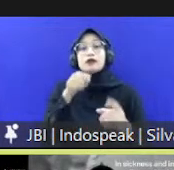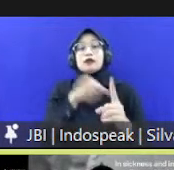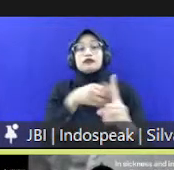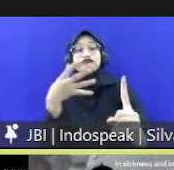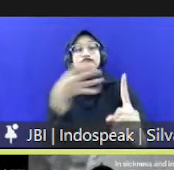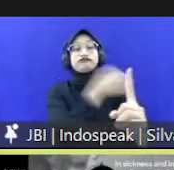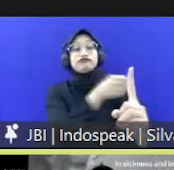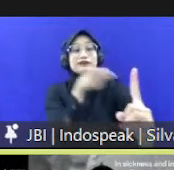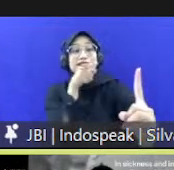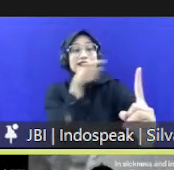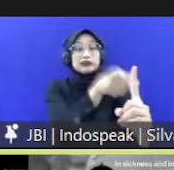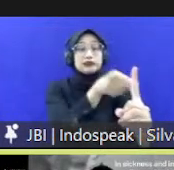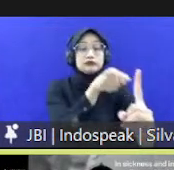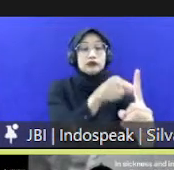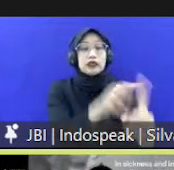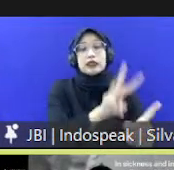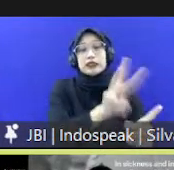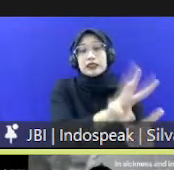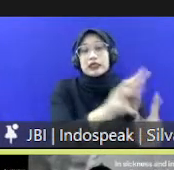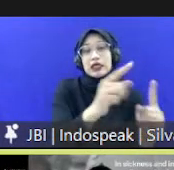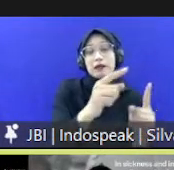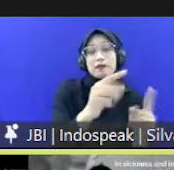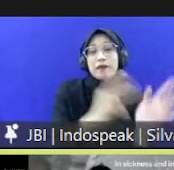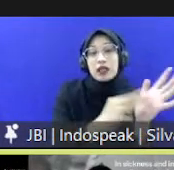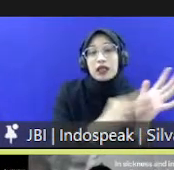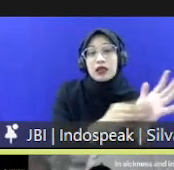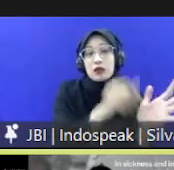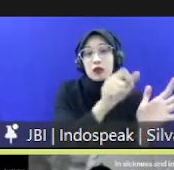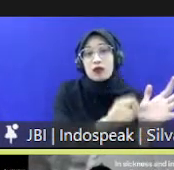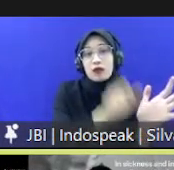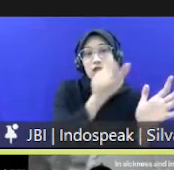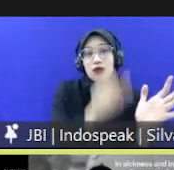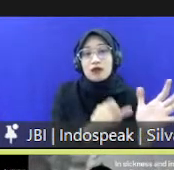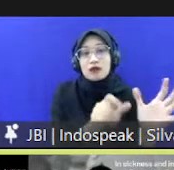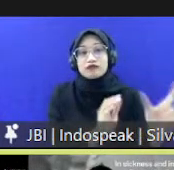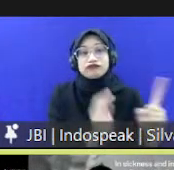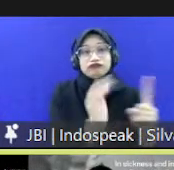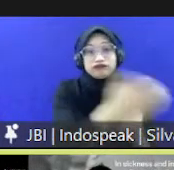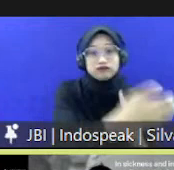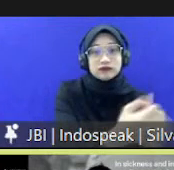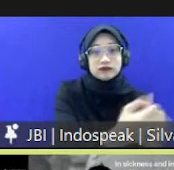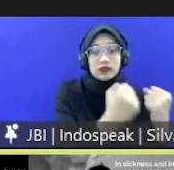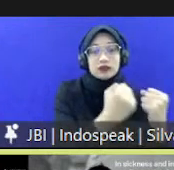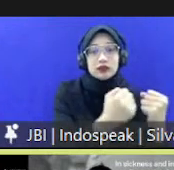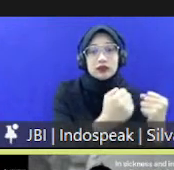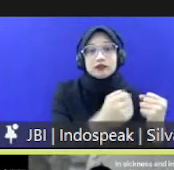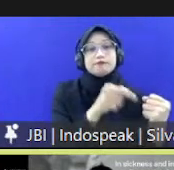is not yet counting the impact of COVID itself. By